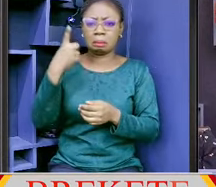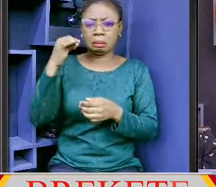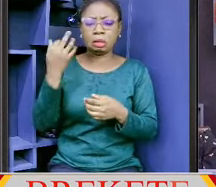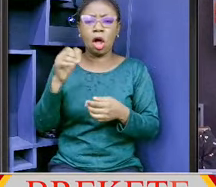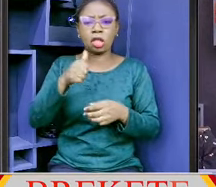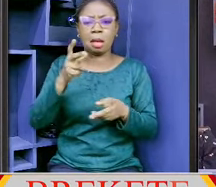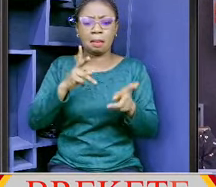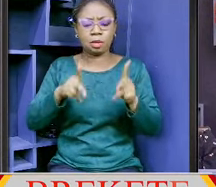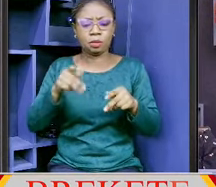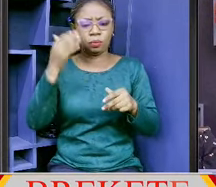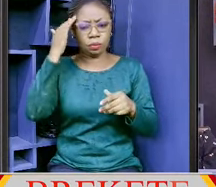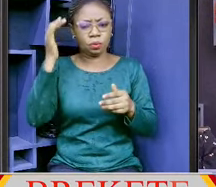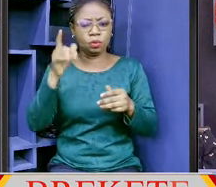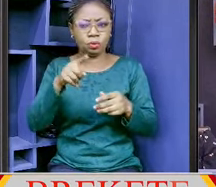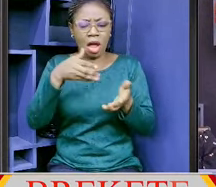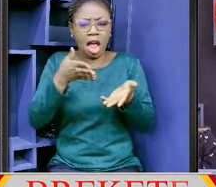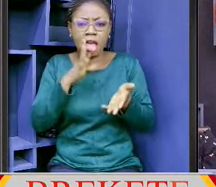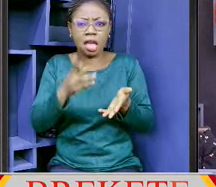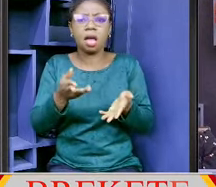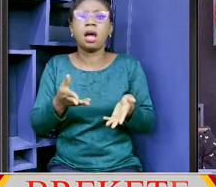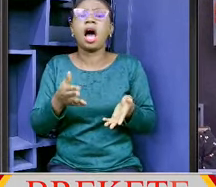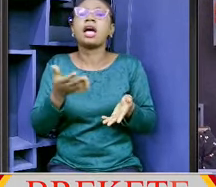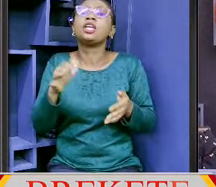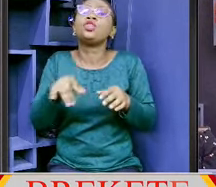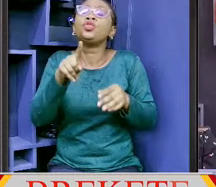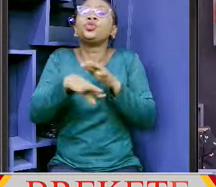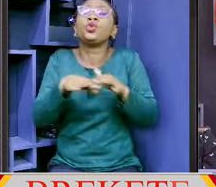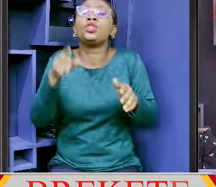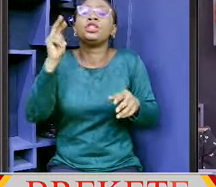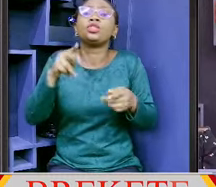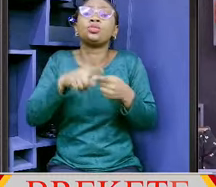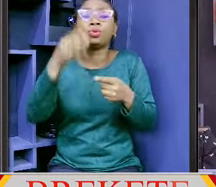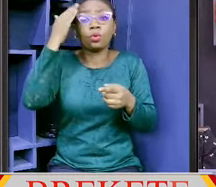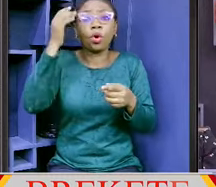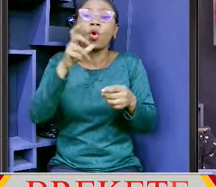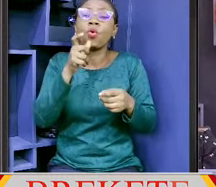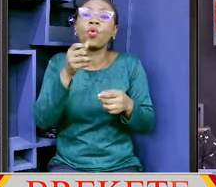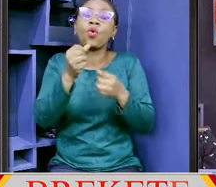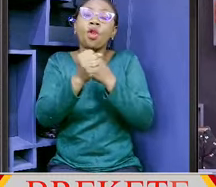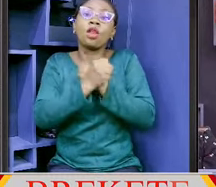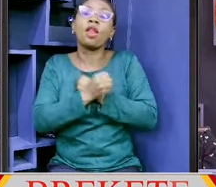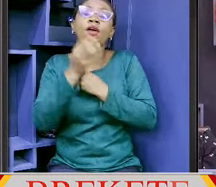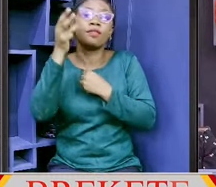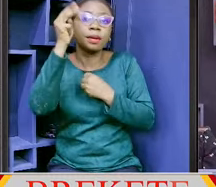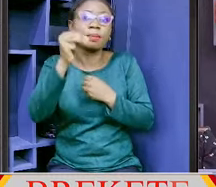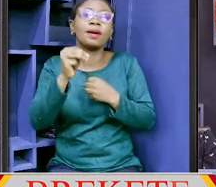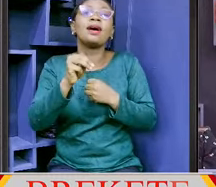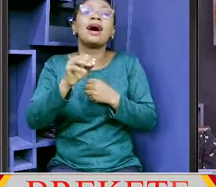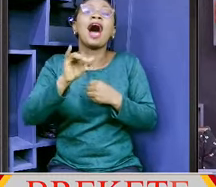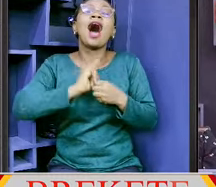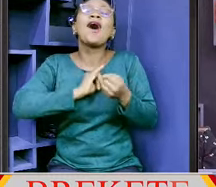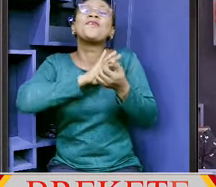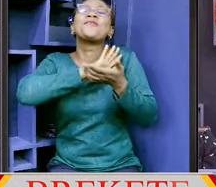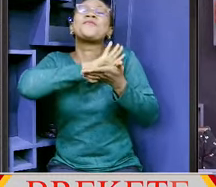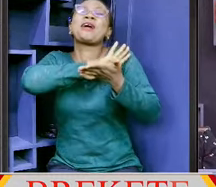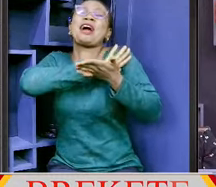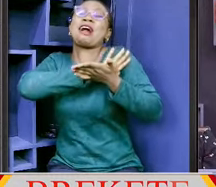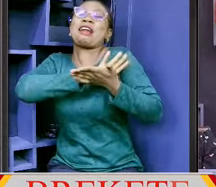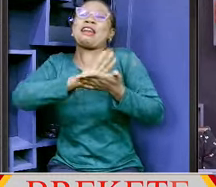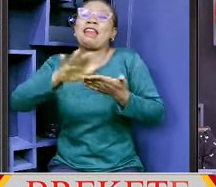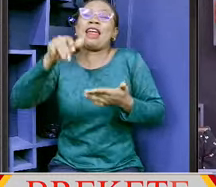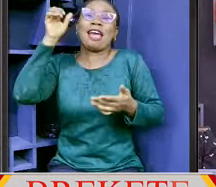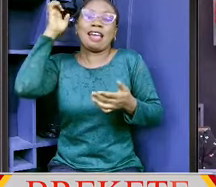say you dey here. I say he no need to know who love him. And I say I go clear him